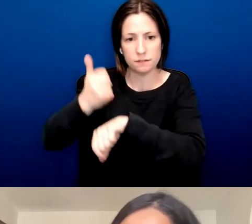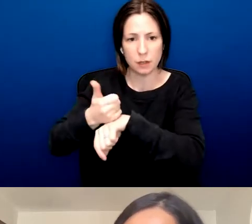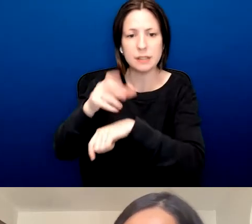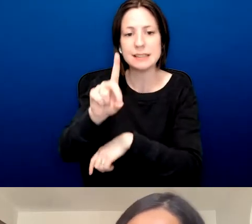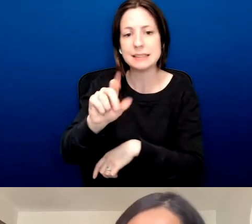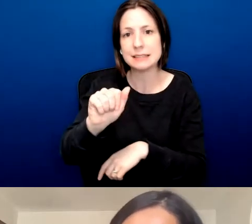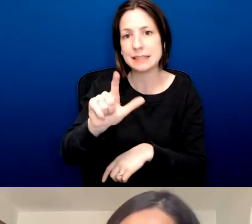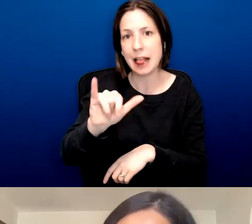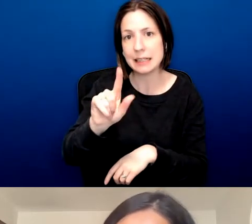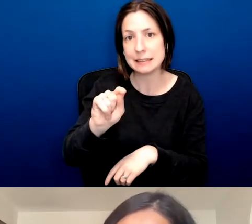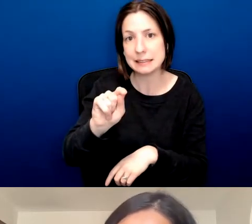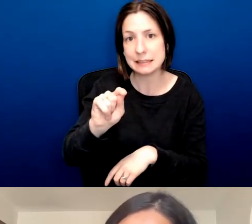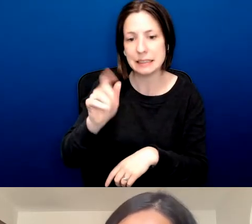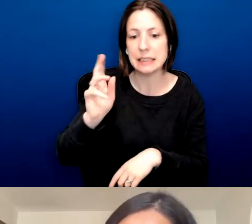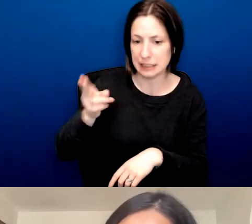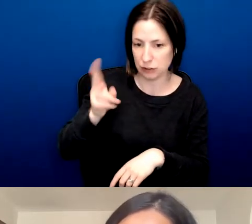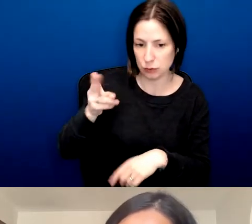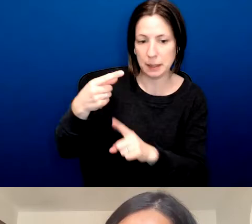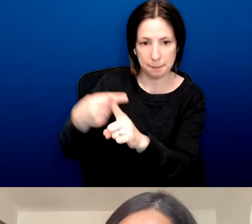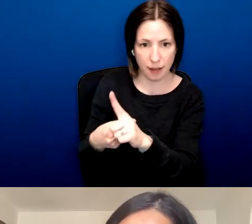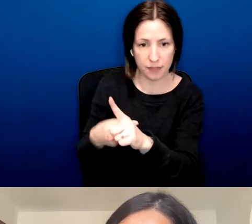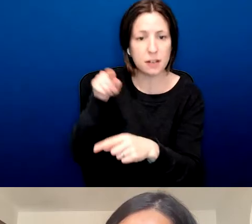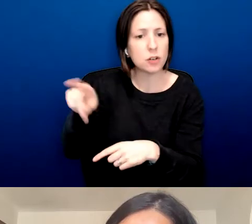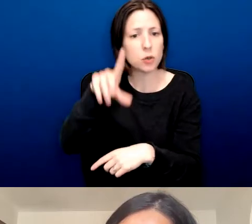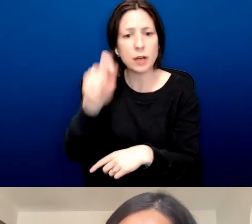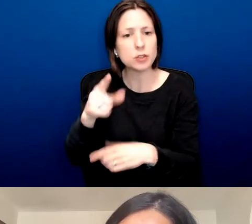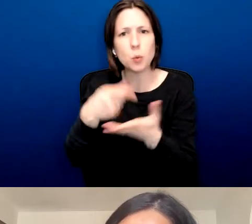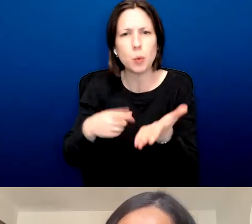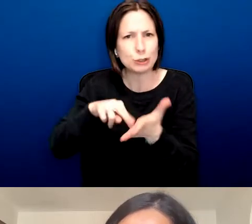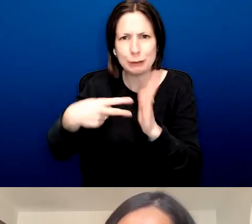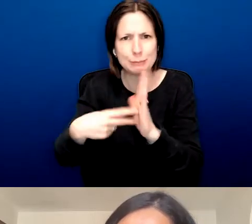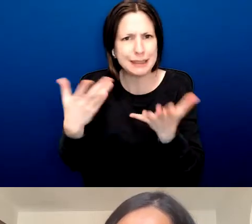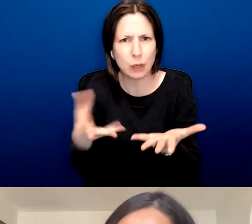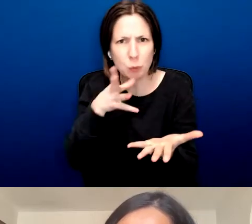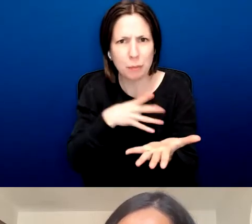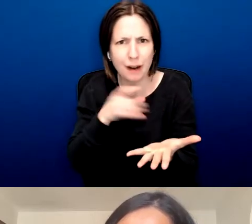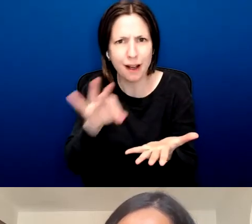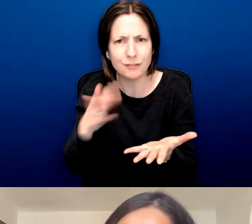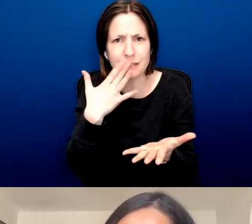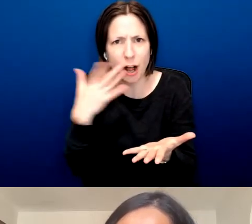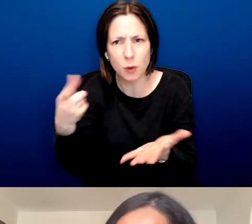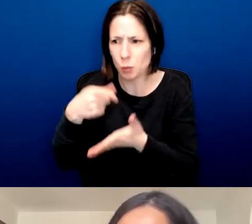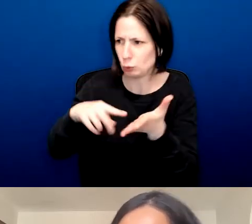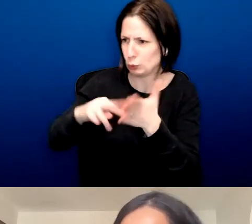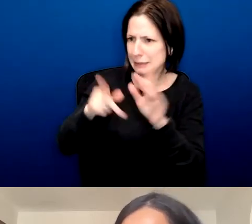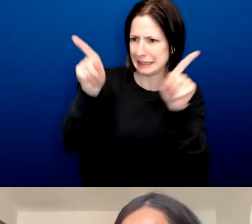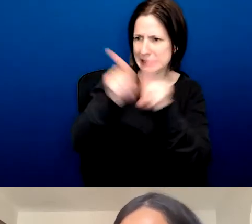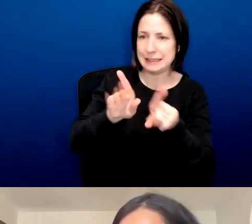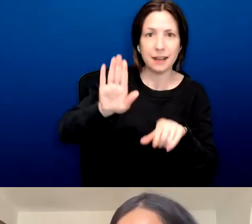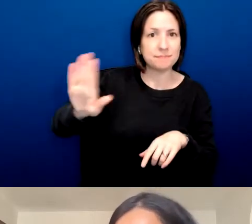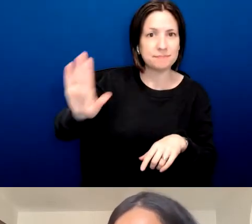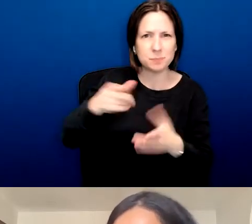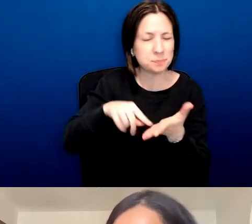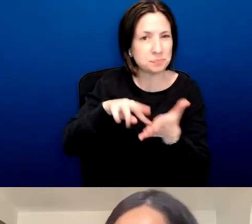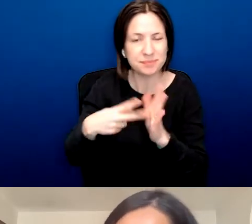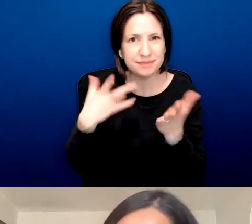History Month. And her question was, what do you mean by woman of color, and what do you mean in India? The interesting thing for us,